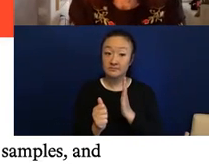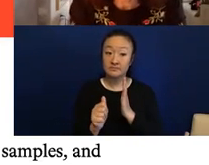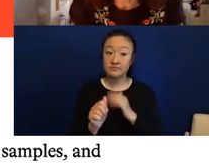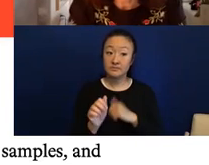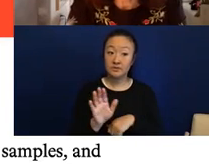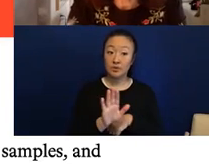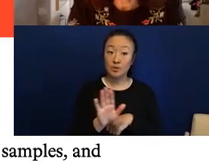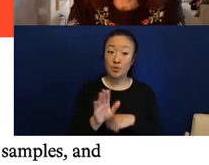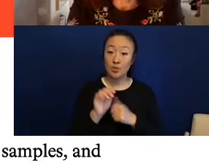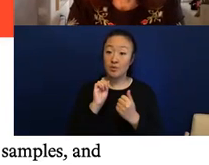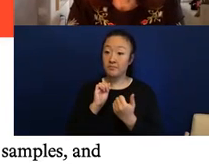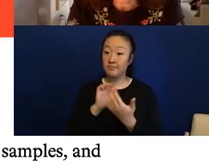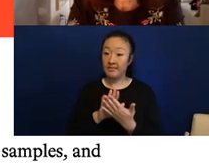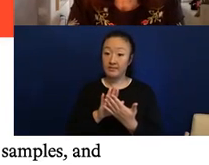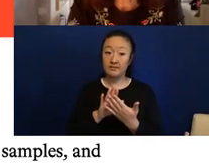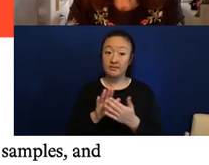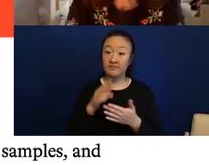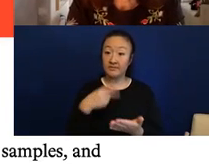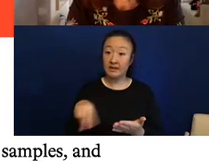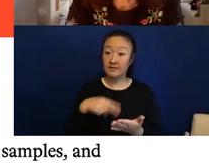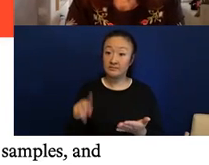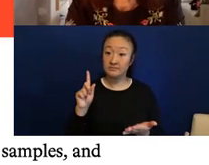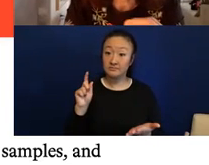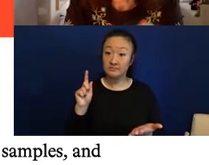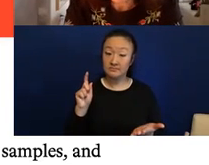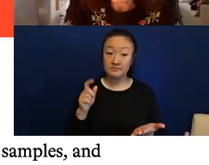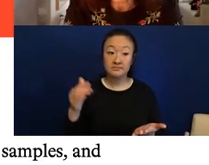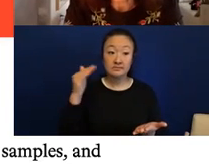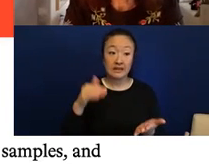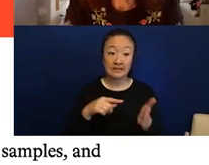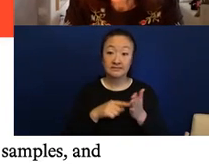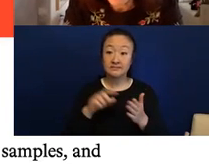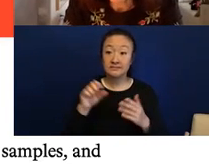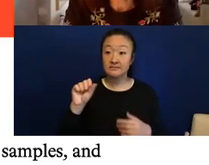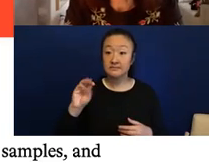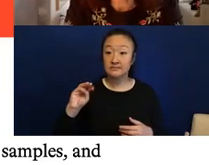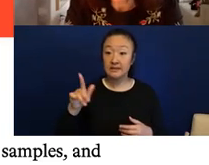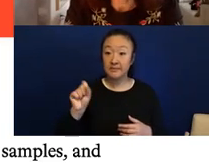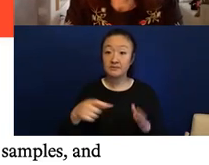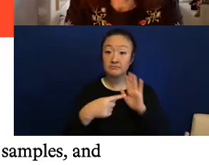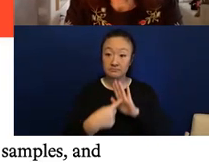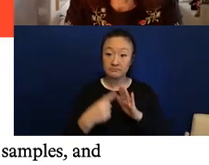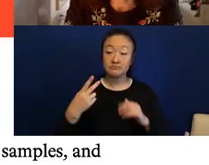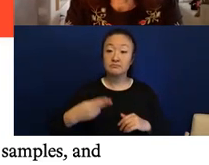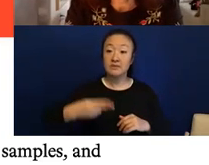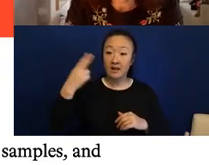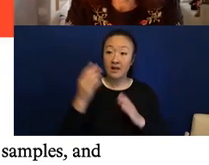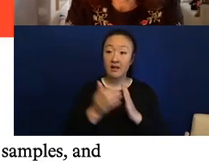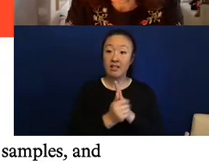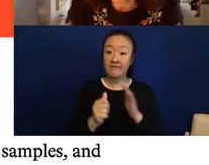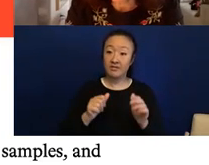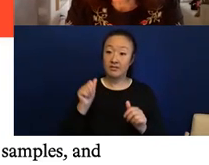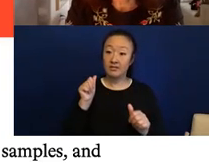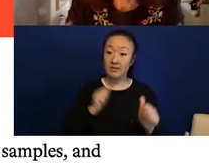your method of dance? Do the samples demonstrate a high level of performance